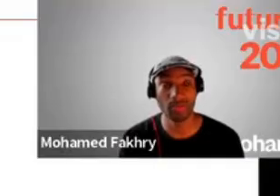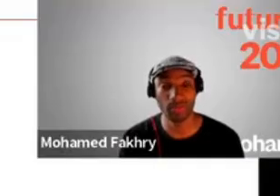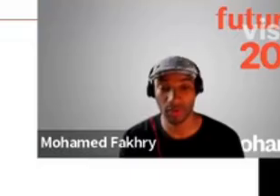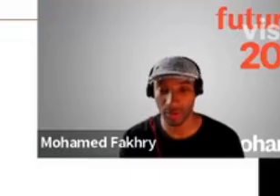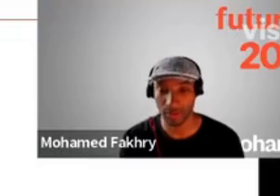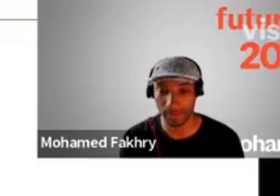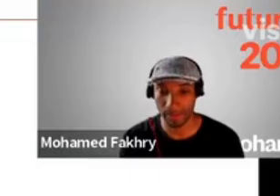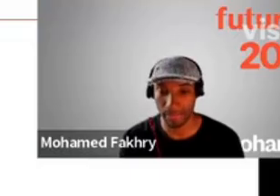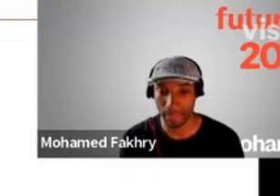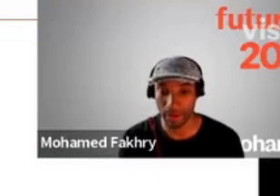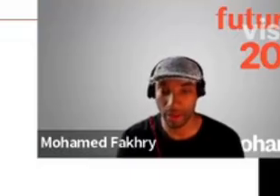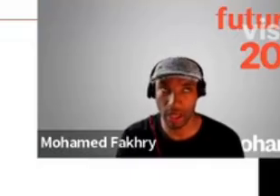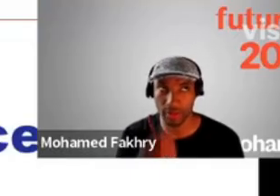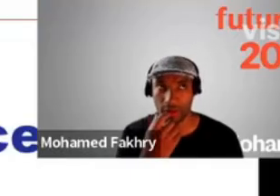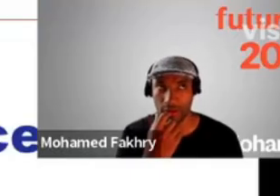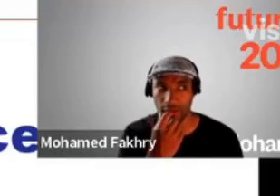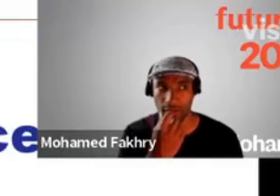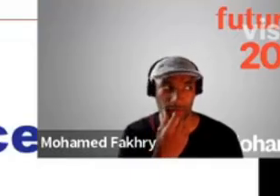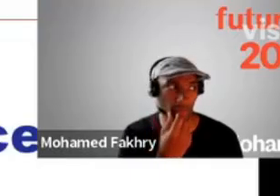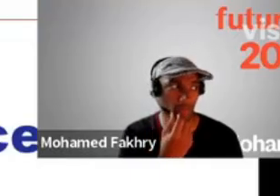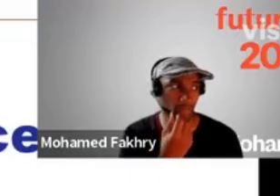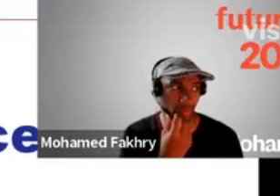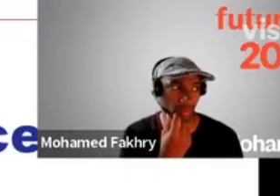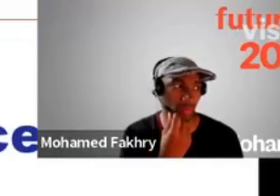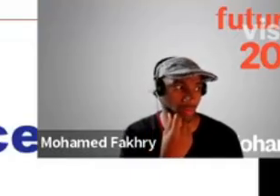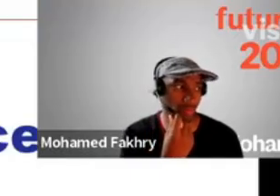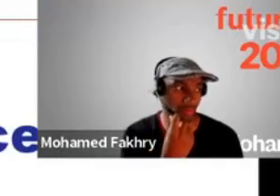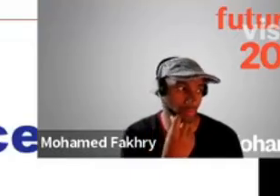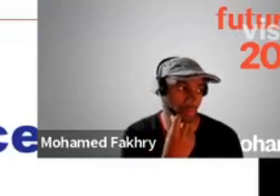now, with this knowledge, do much better than